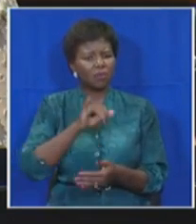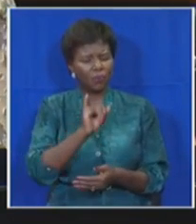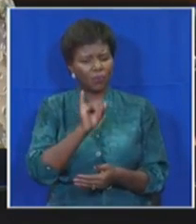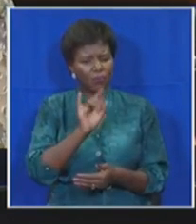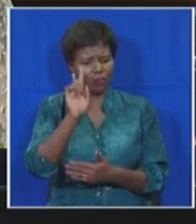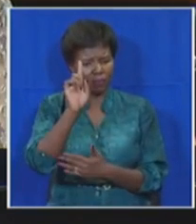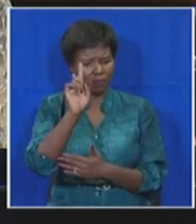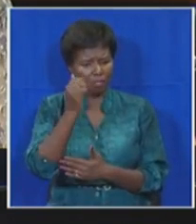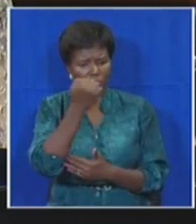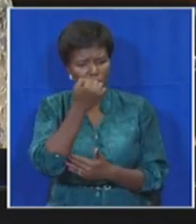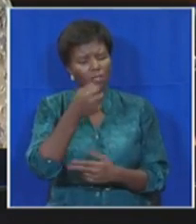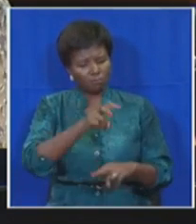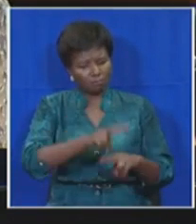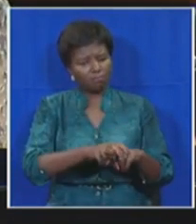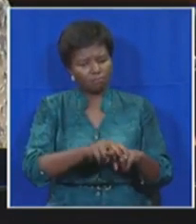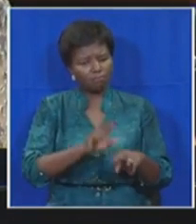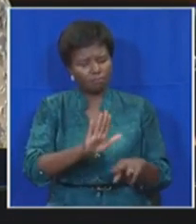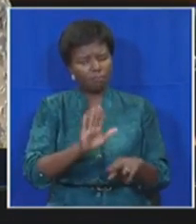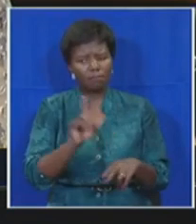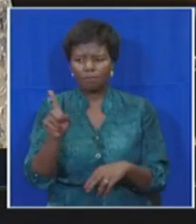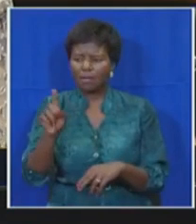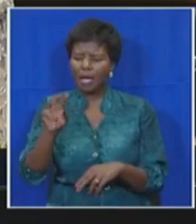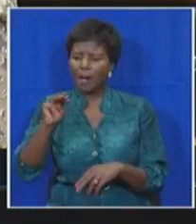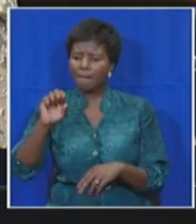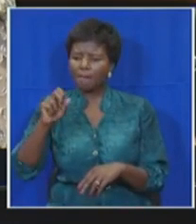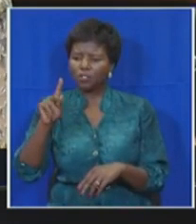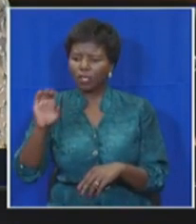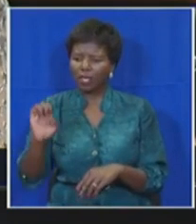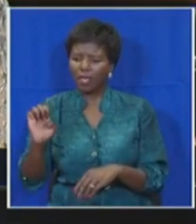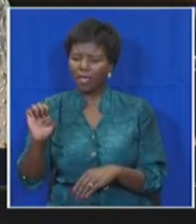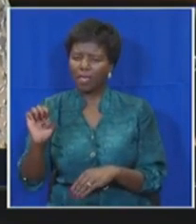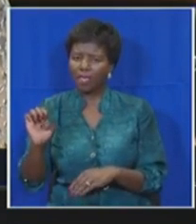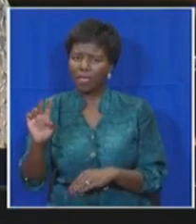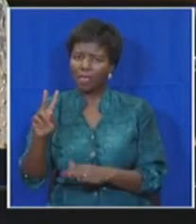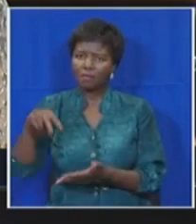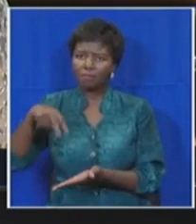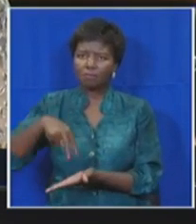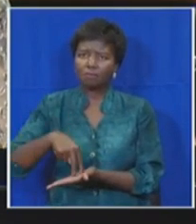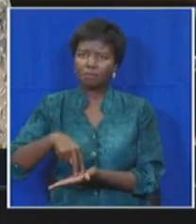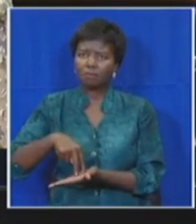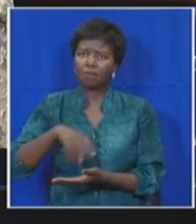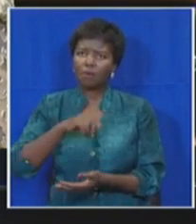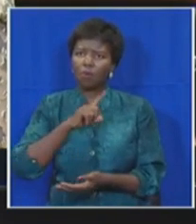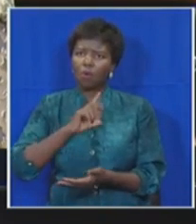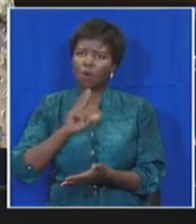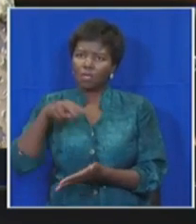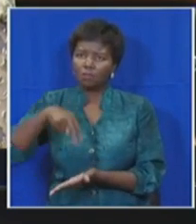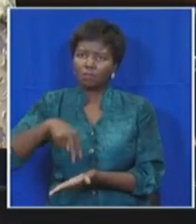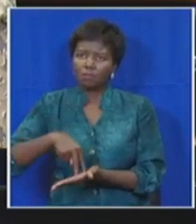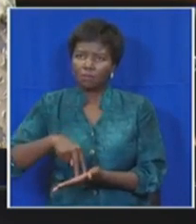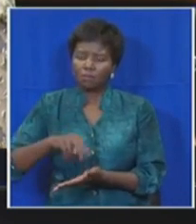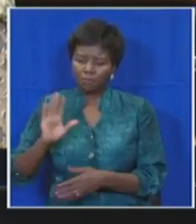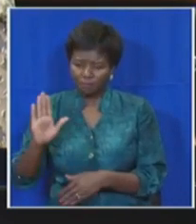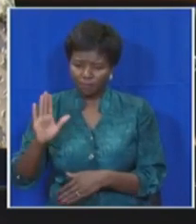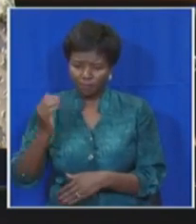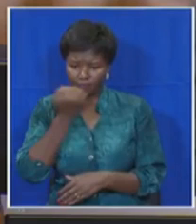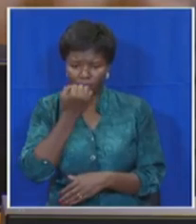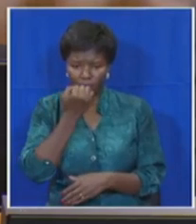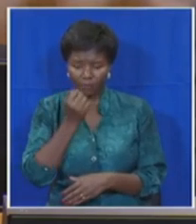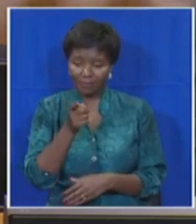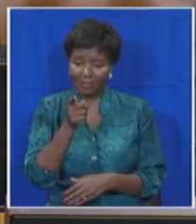Please take your seat, sir. Honourable Majeke, you are on a point of order. Is